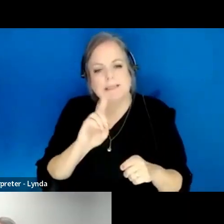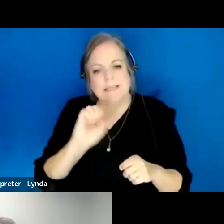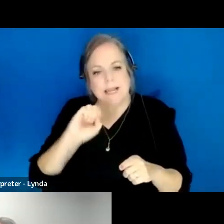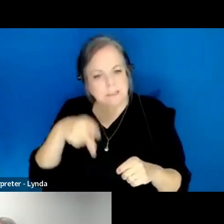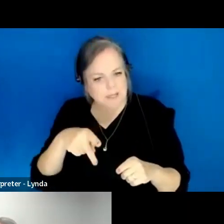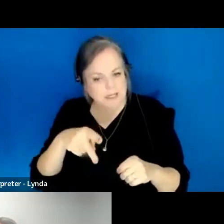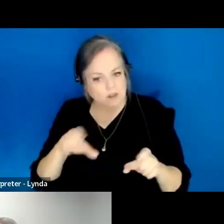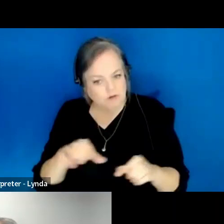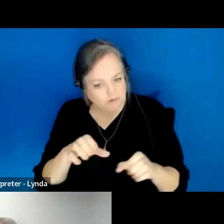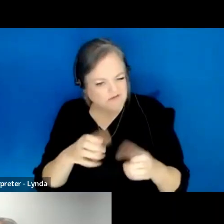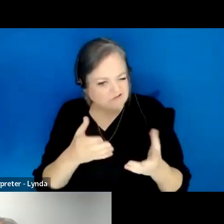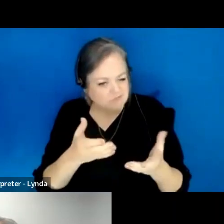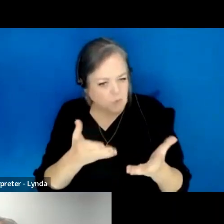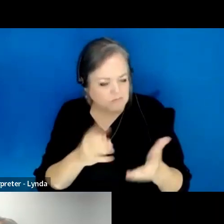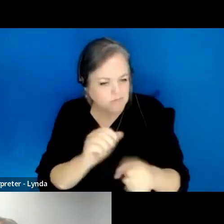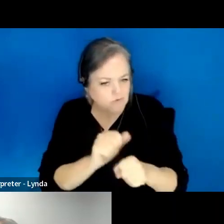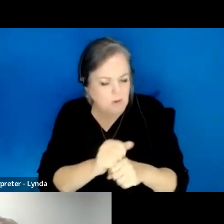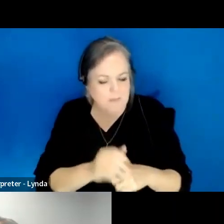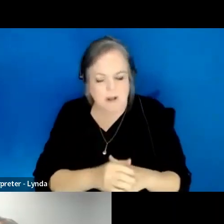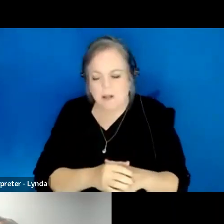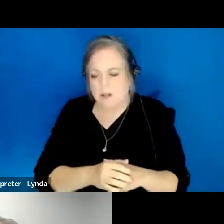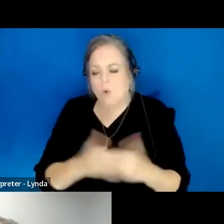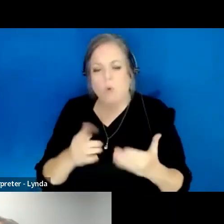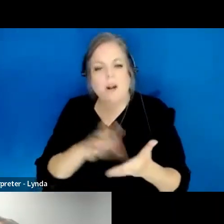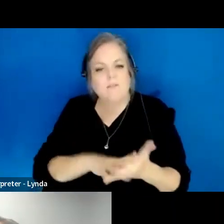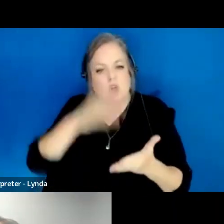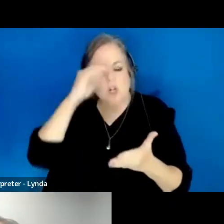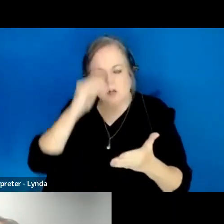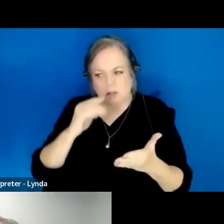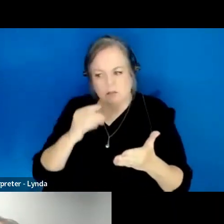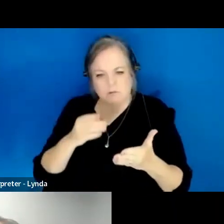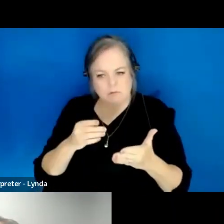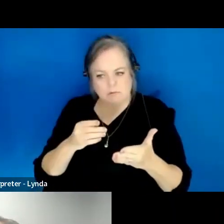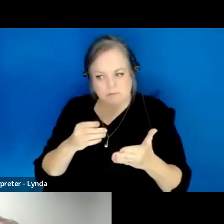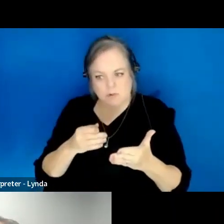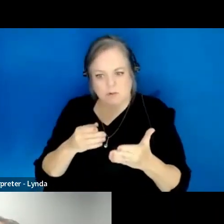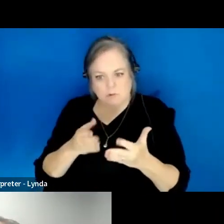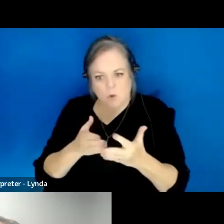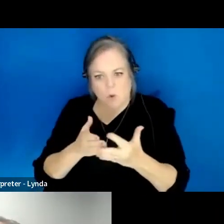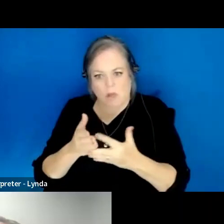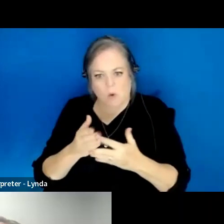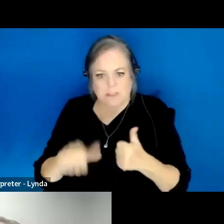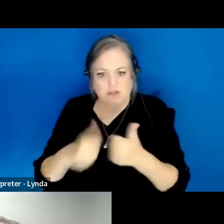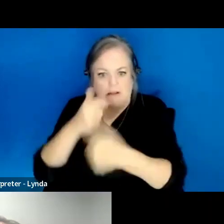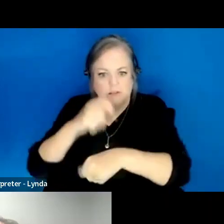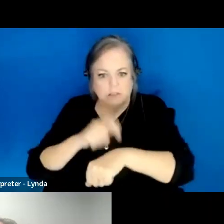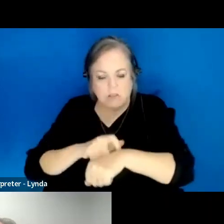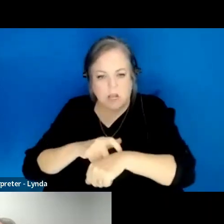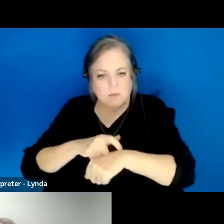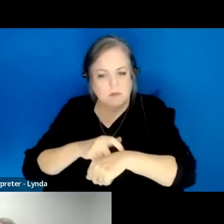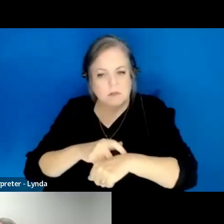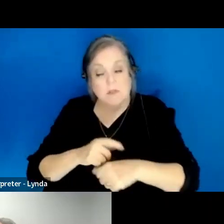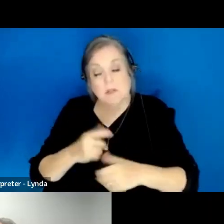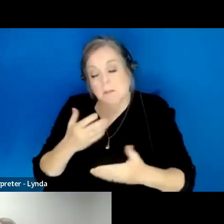professional doing what you do? What have you learned from going through such a challenging time? Probably one of the more challenging times in